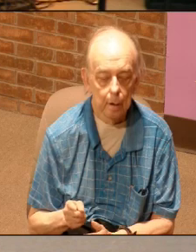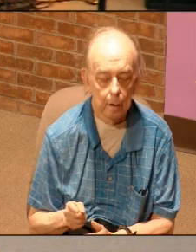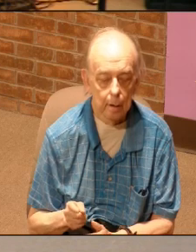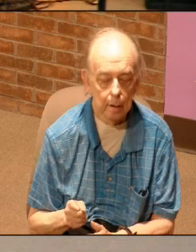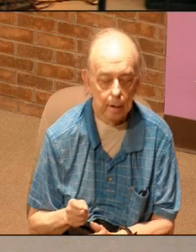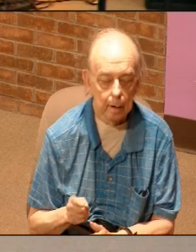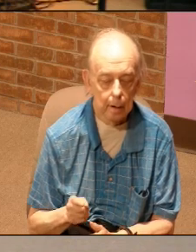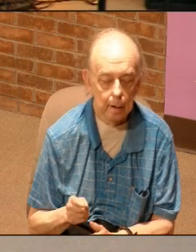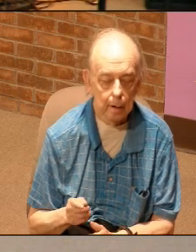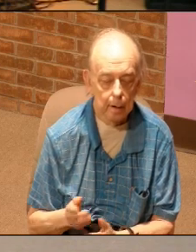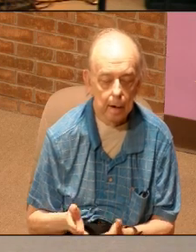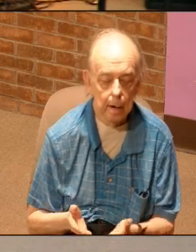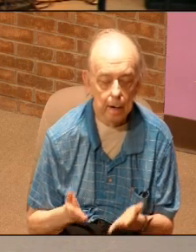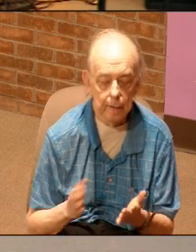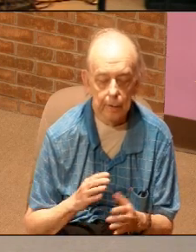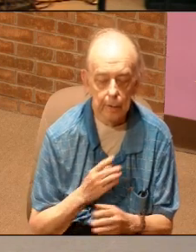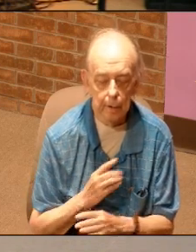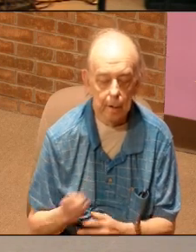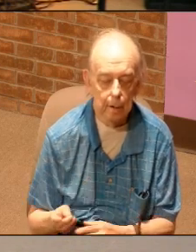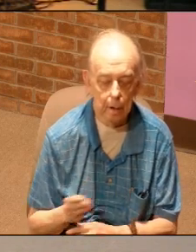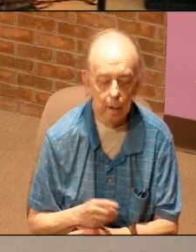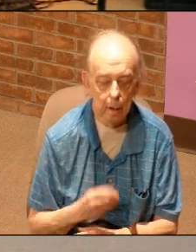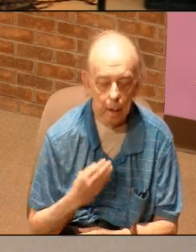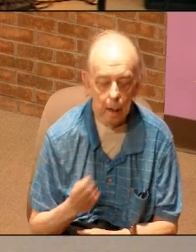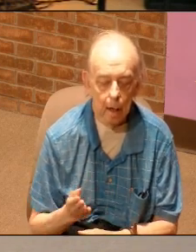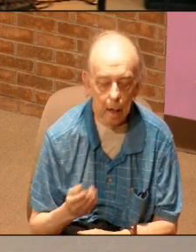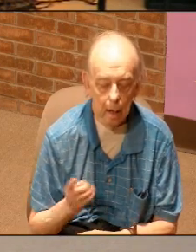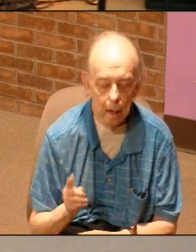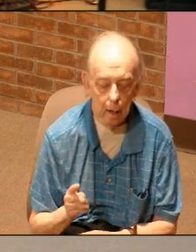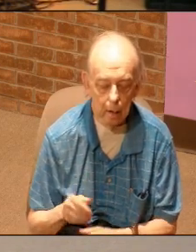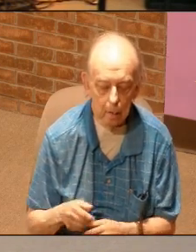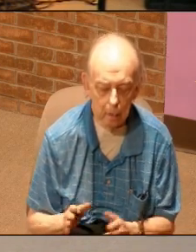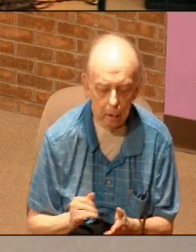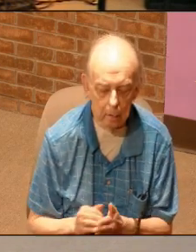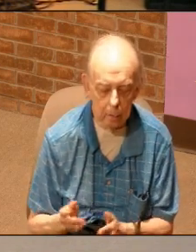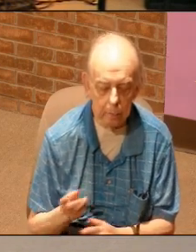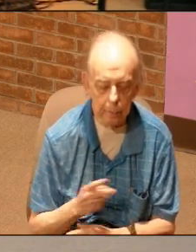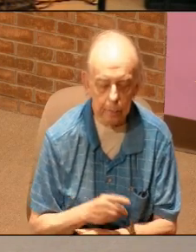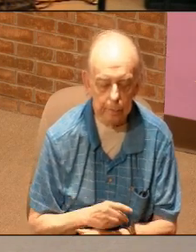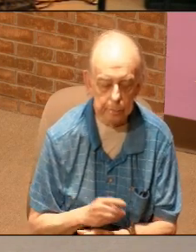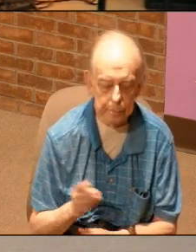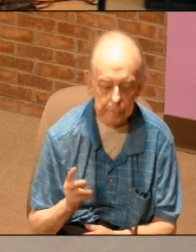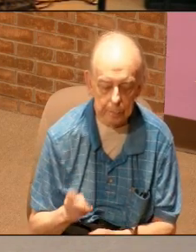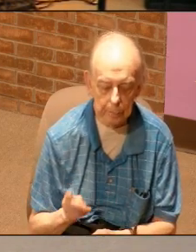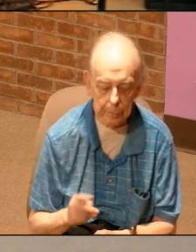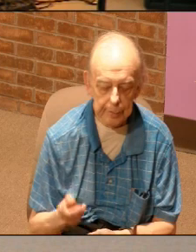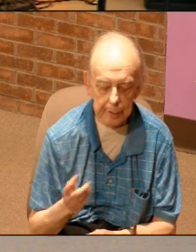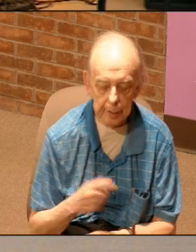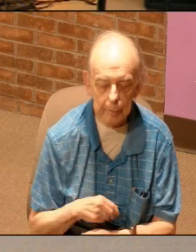their day. Thank you, Lord, for allowing that person to come into my life. I needed that.